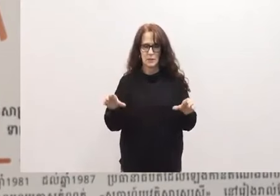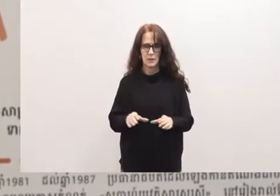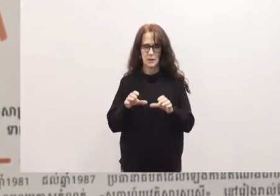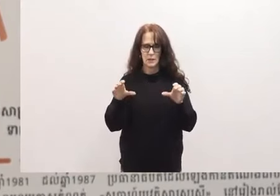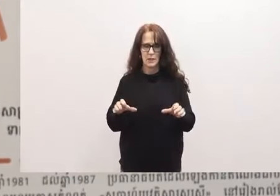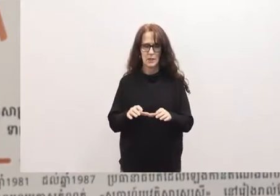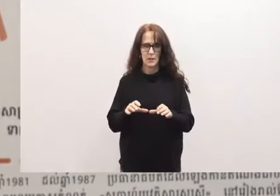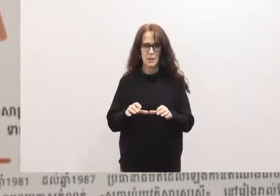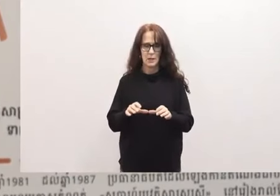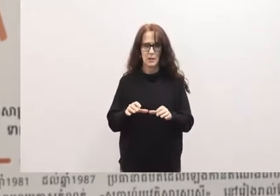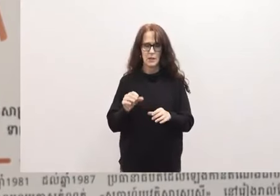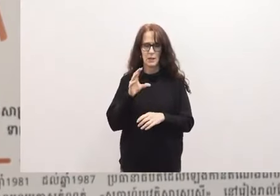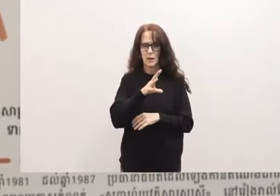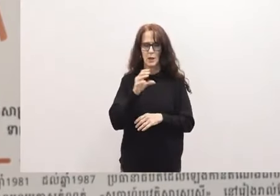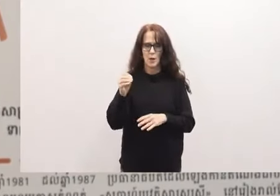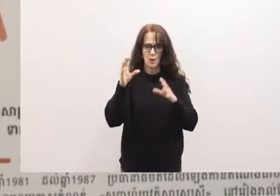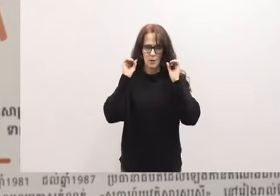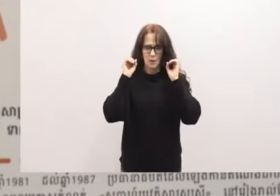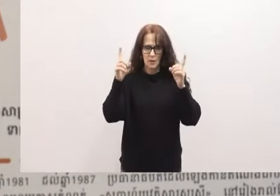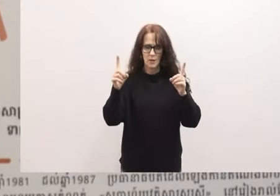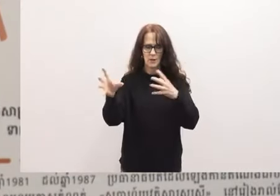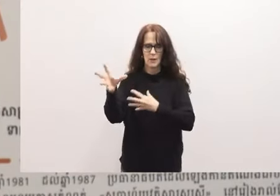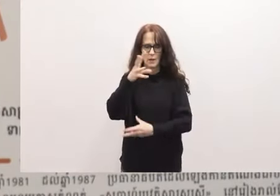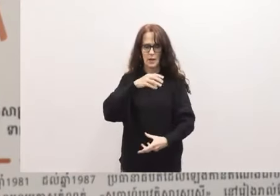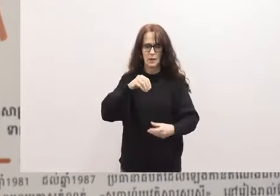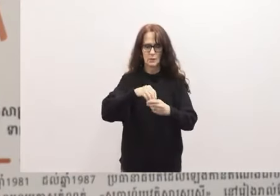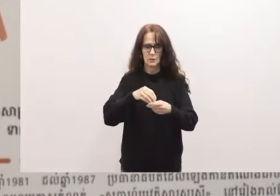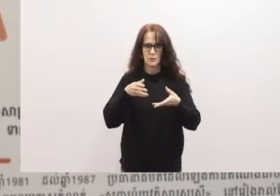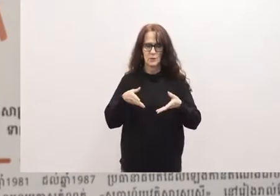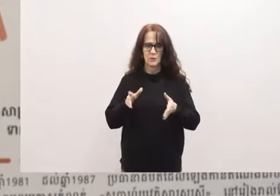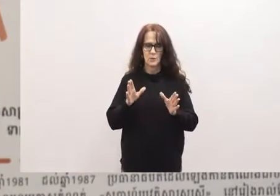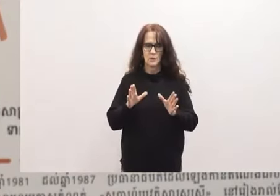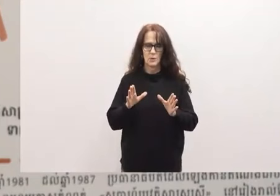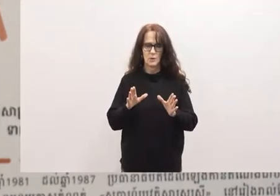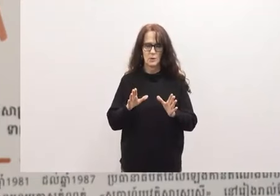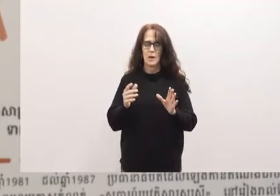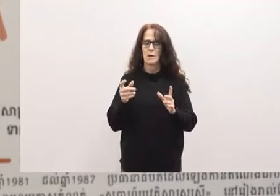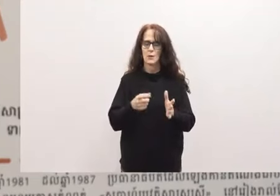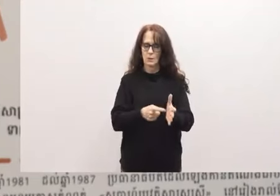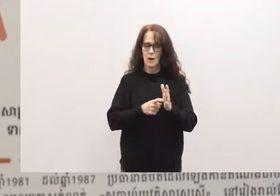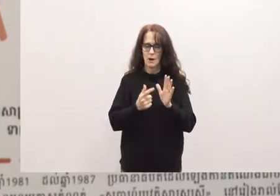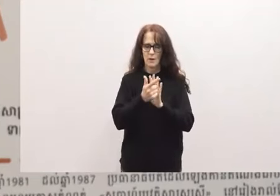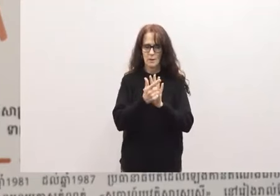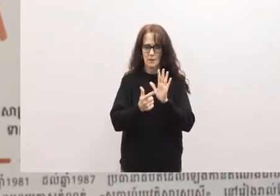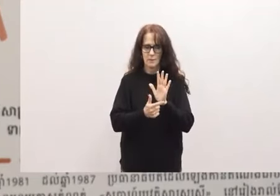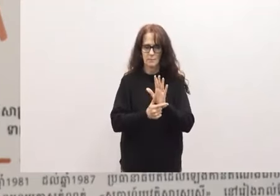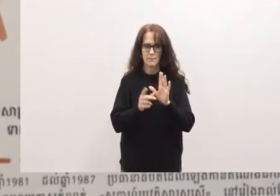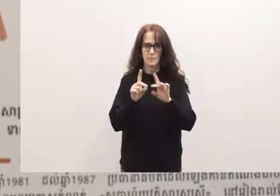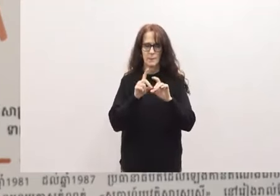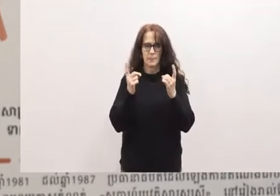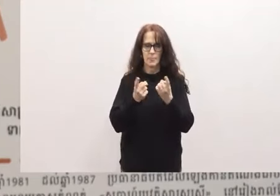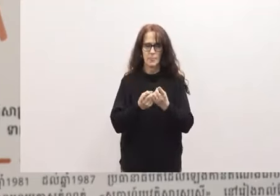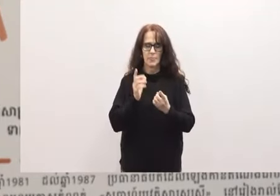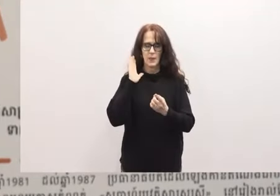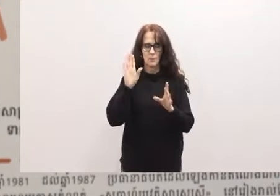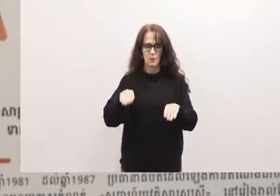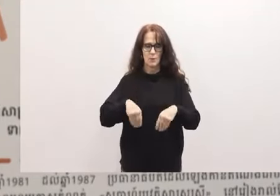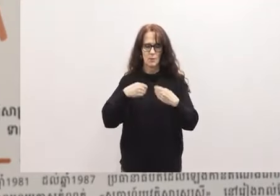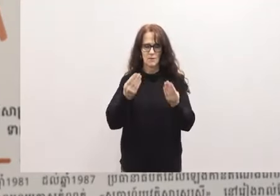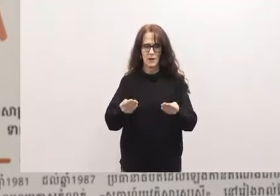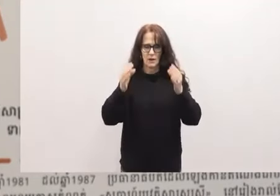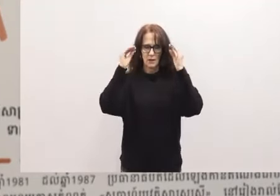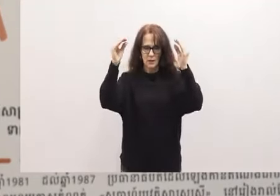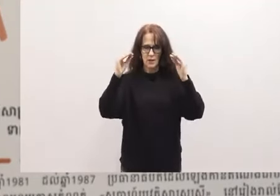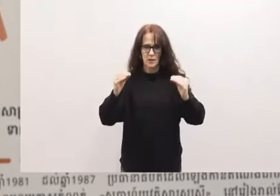conducted in the co-educational inclusive manner prescribed by law, and that the district shall provide instruction